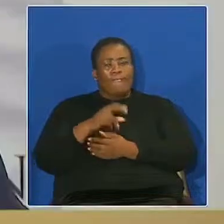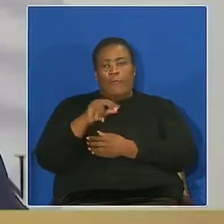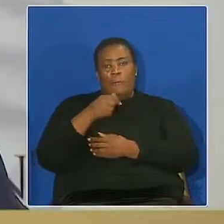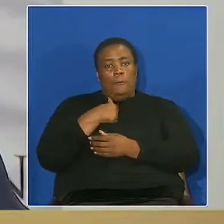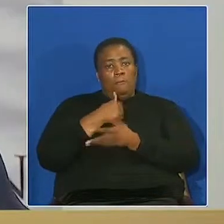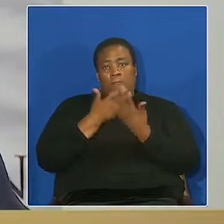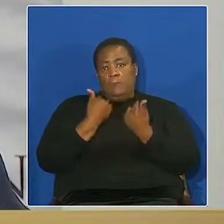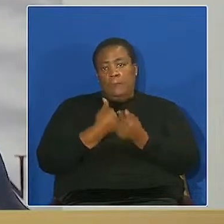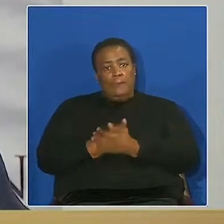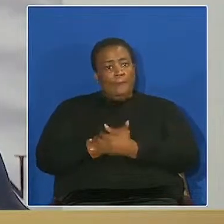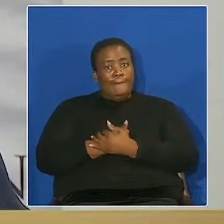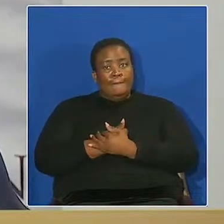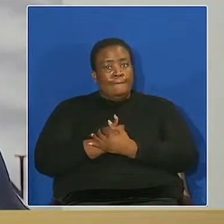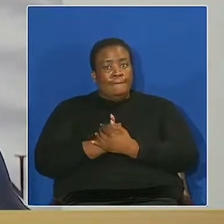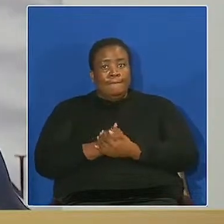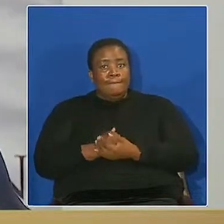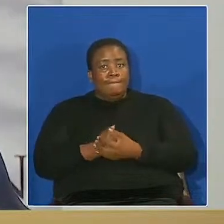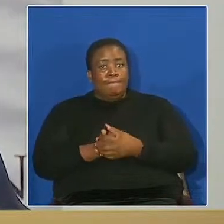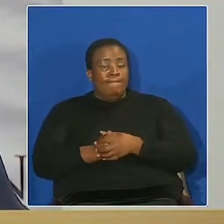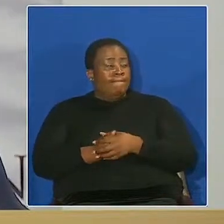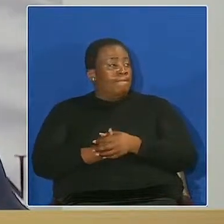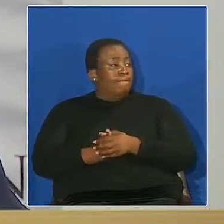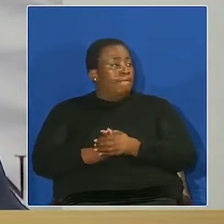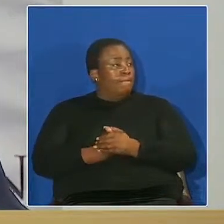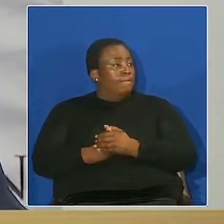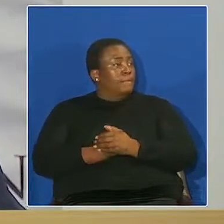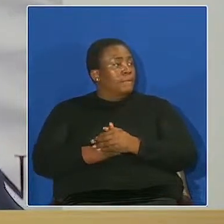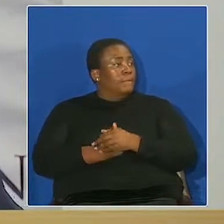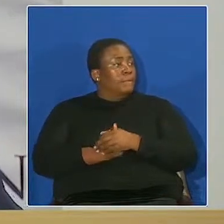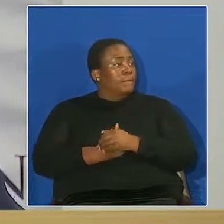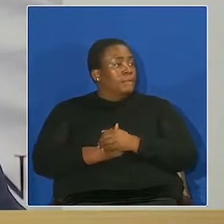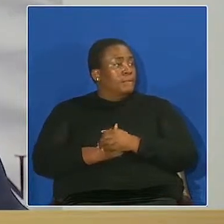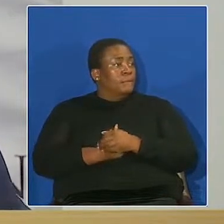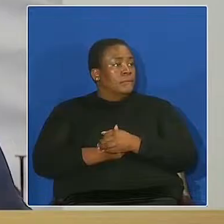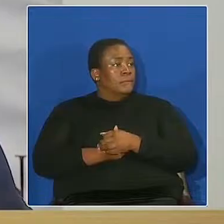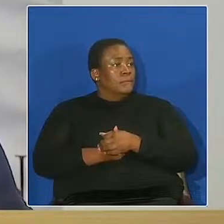I do not have any knowledge, Commissioners. Continue.